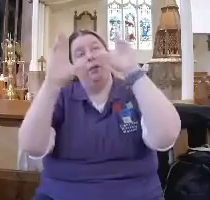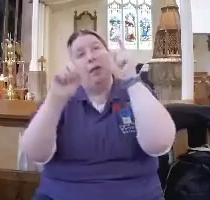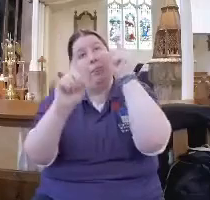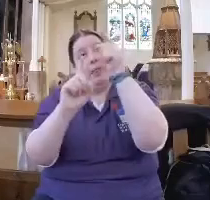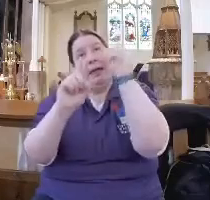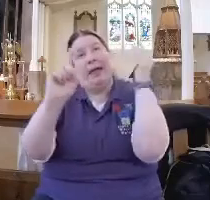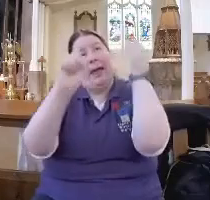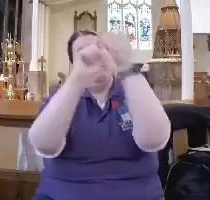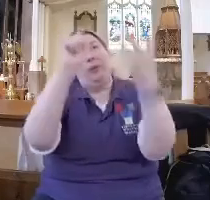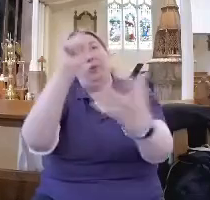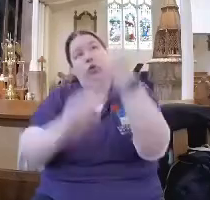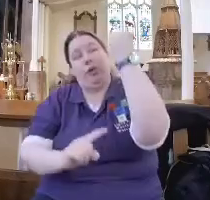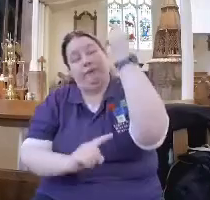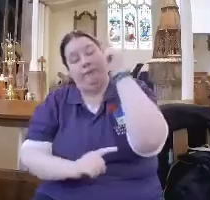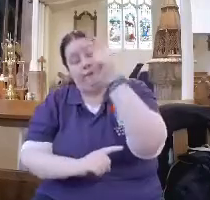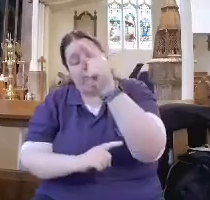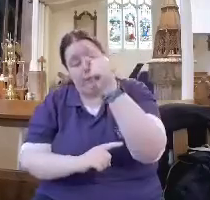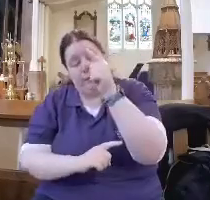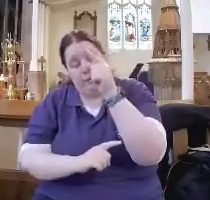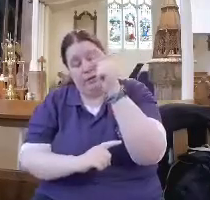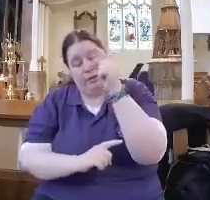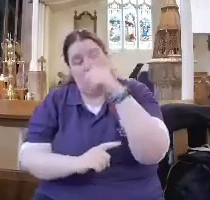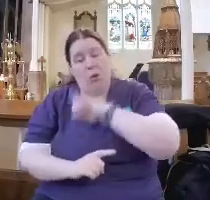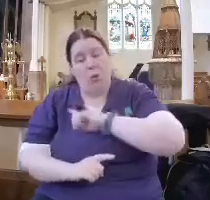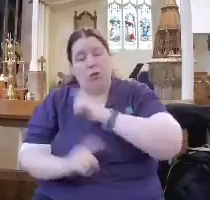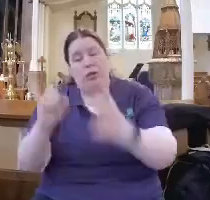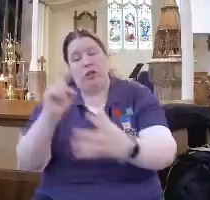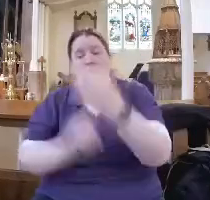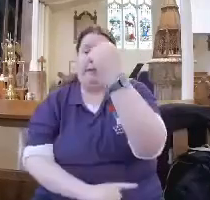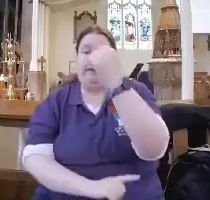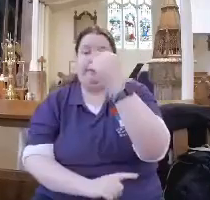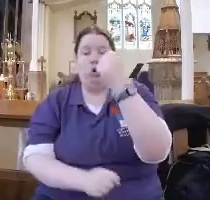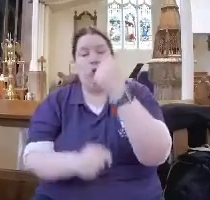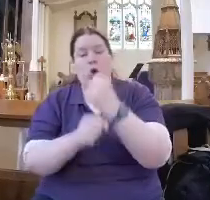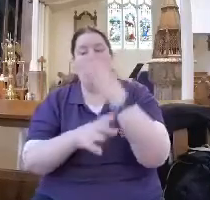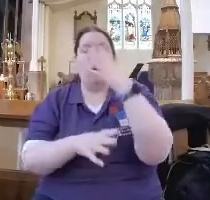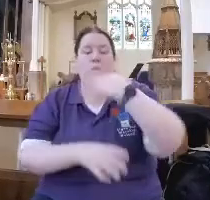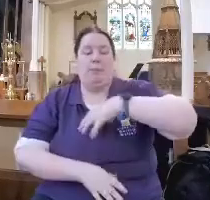the wet Monday morning, they want the gold at the Olympic Games.